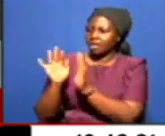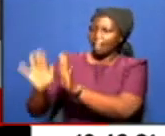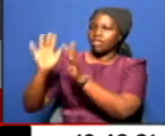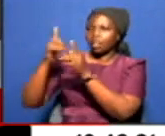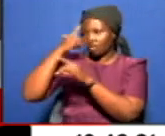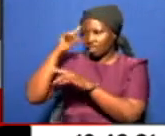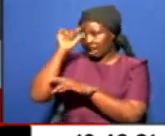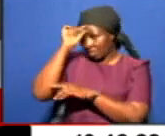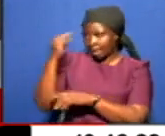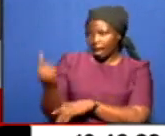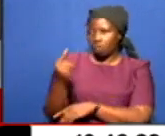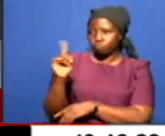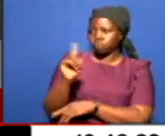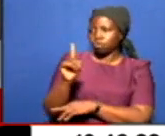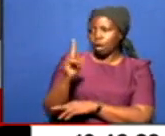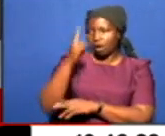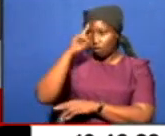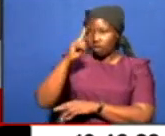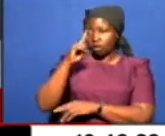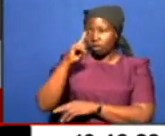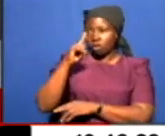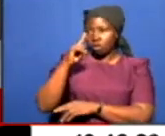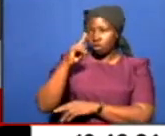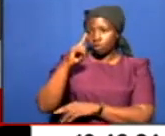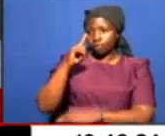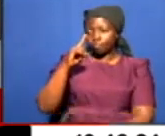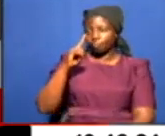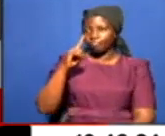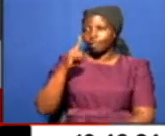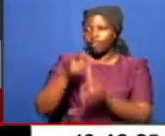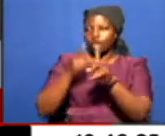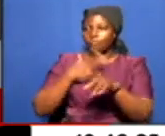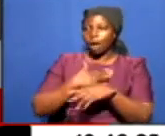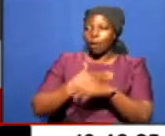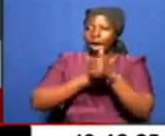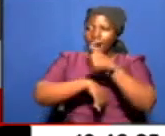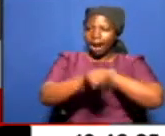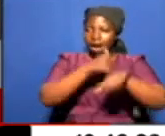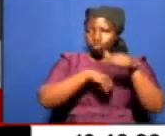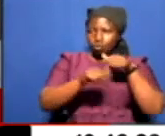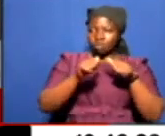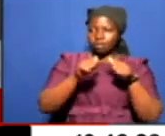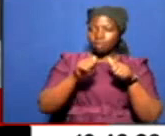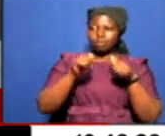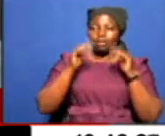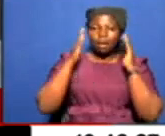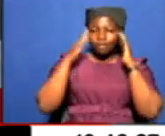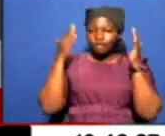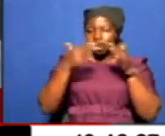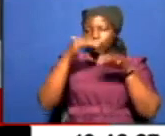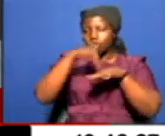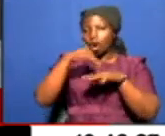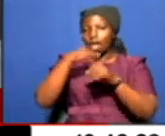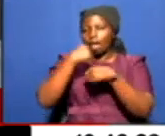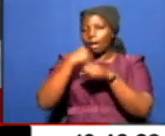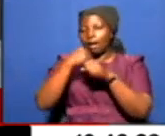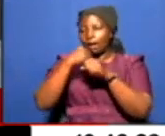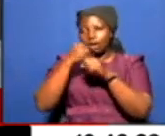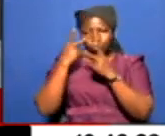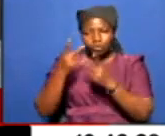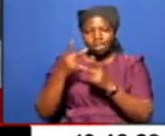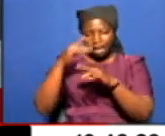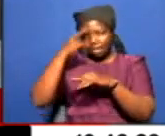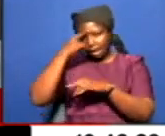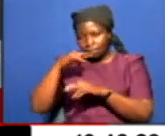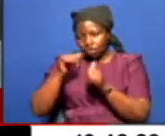our interventions, as I mentioned earlier on, is to look at the policies that have been put in place by the counties. And as we